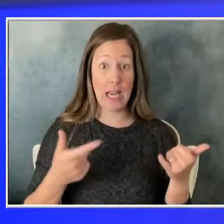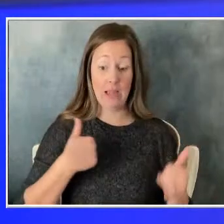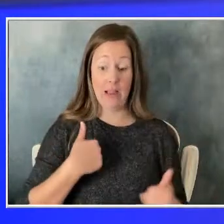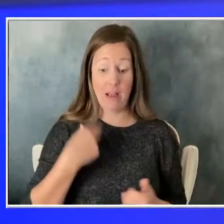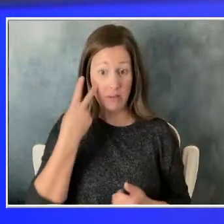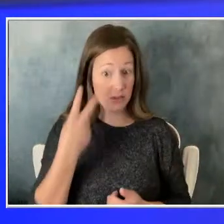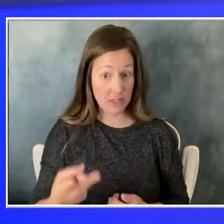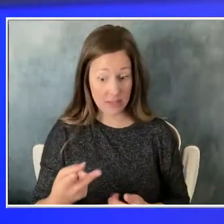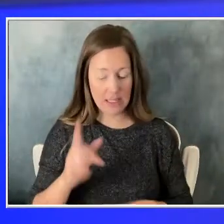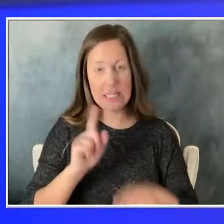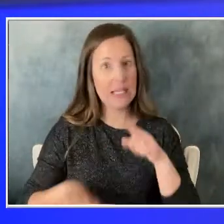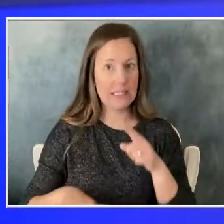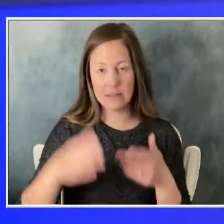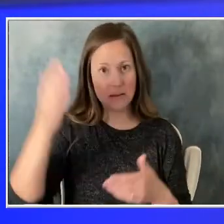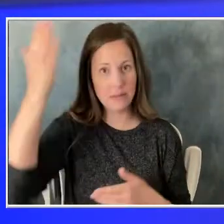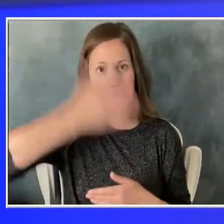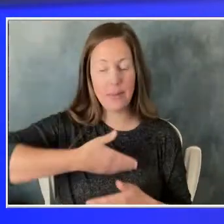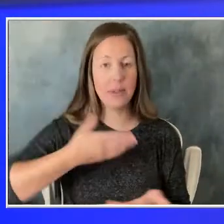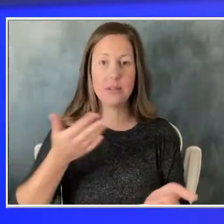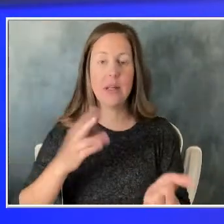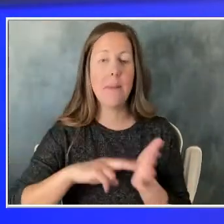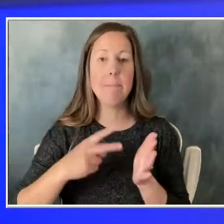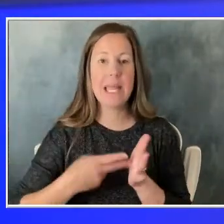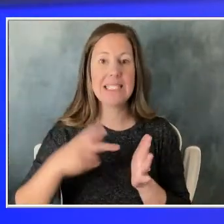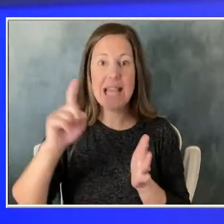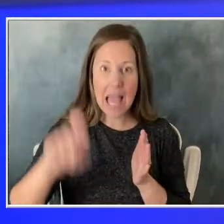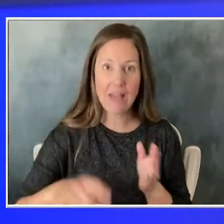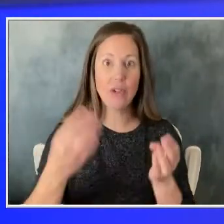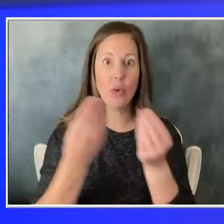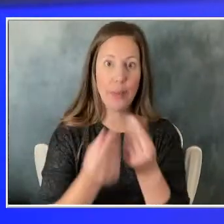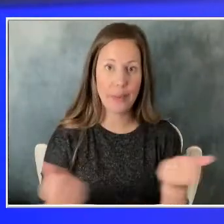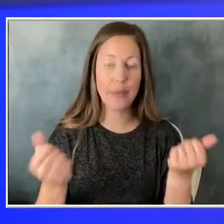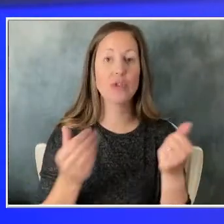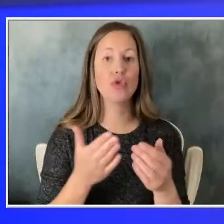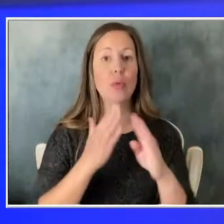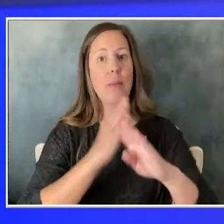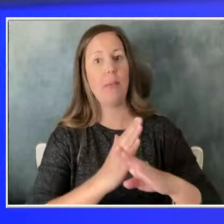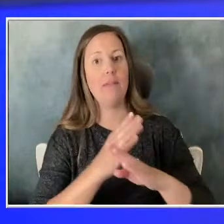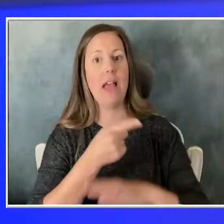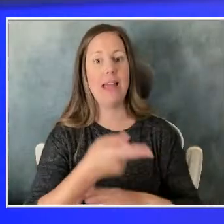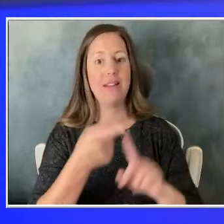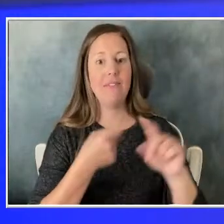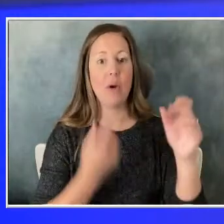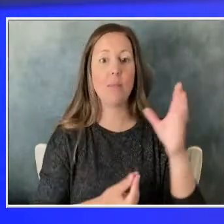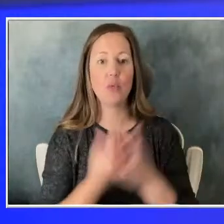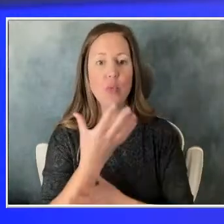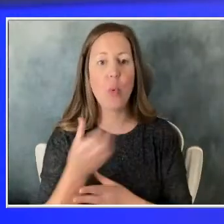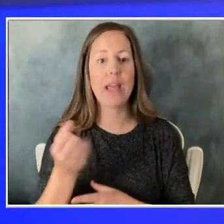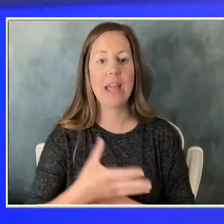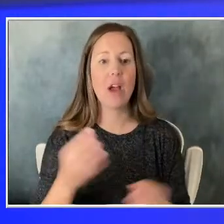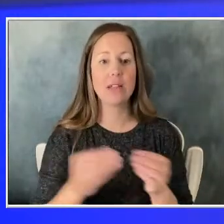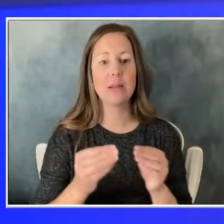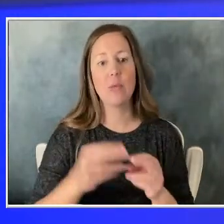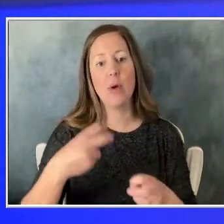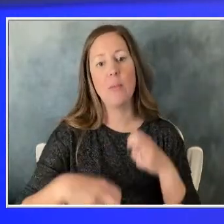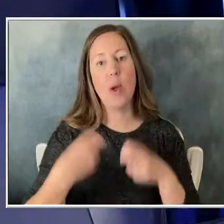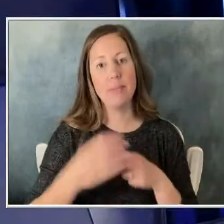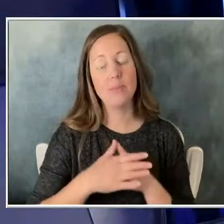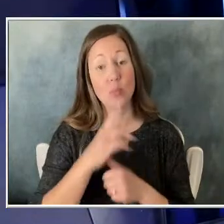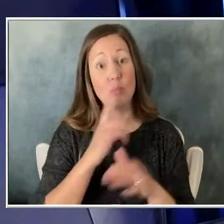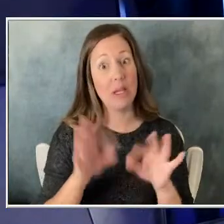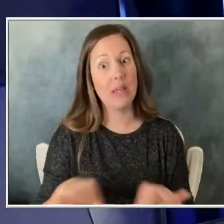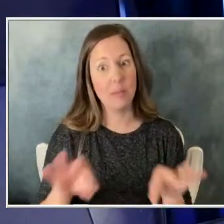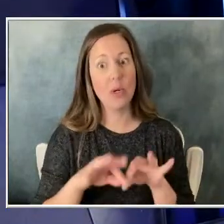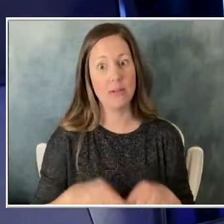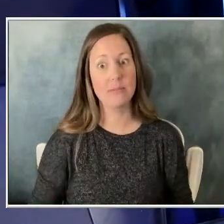So we need to wipe them out so to prevent those cells seeding somewhere to causing future troubles. That's very important.